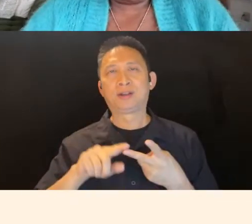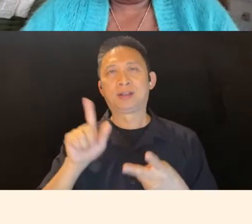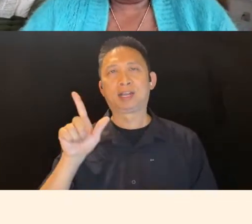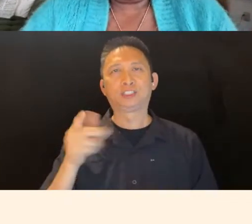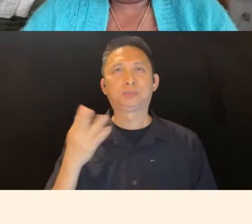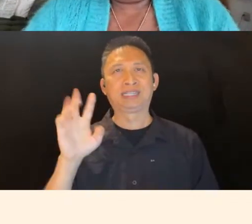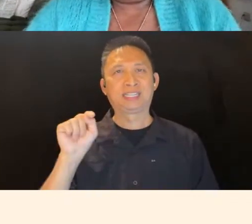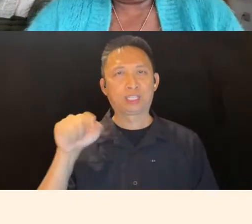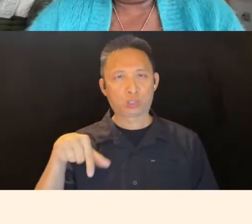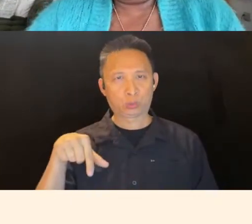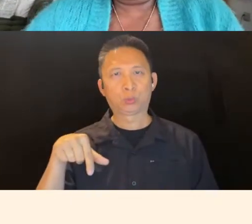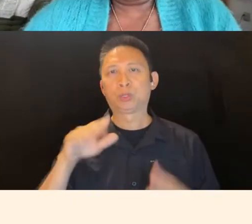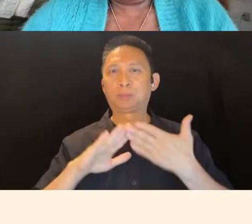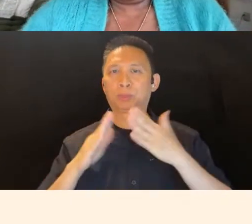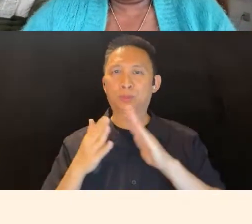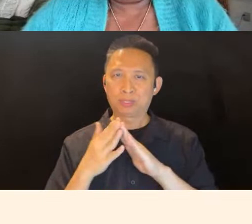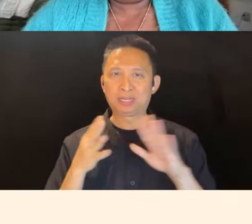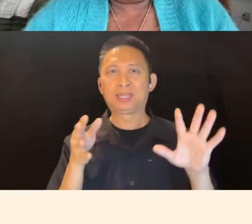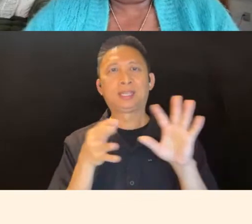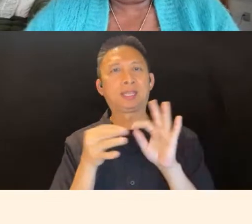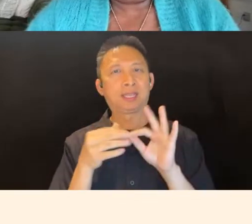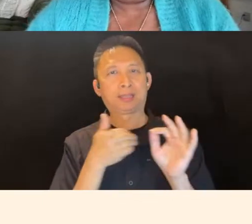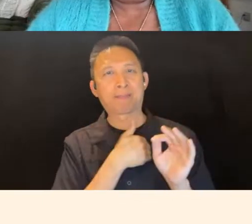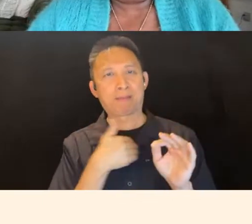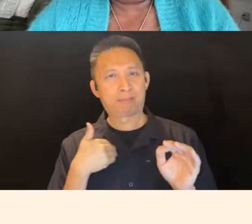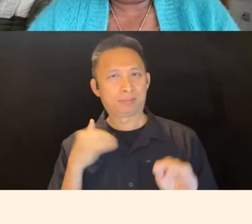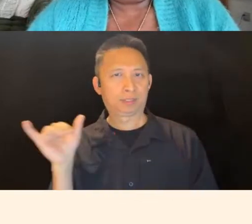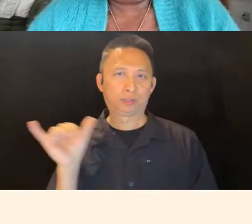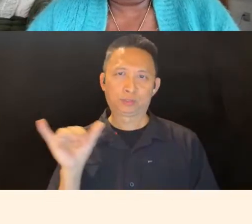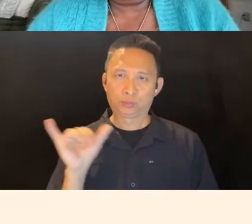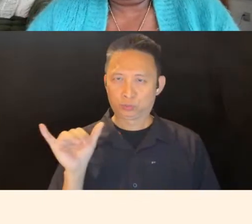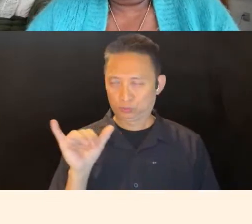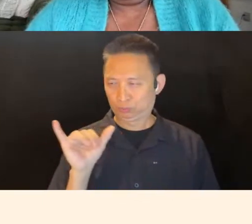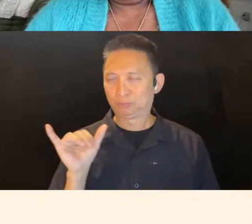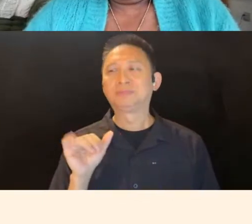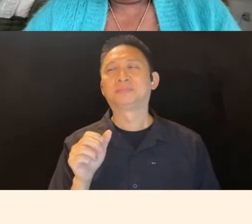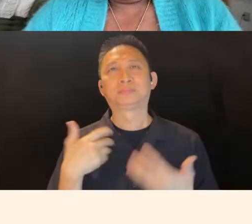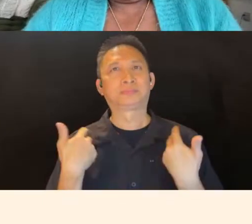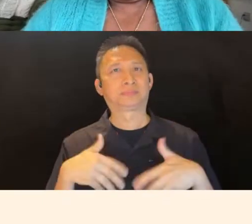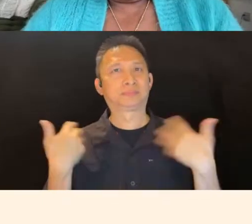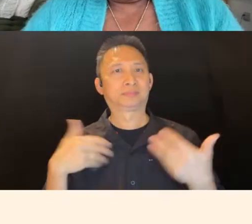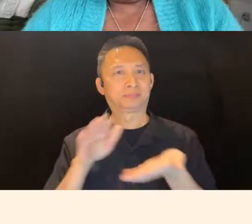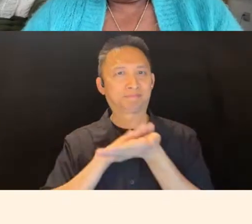LGBTQ community members. So we've all built this road together.